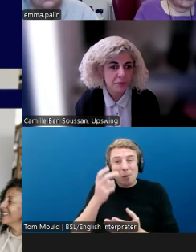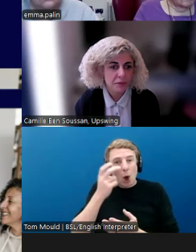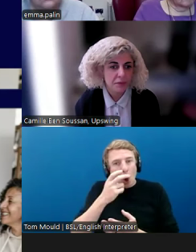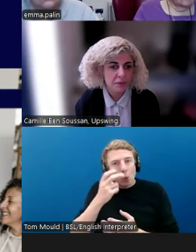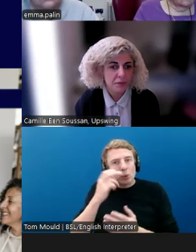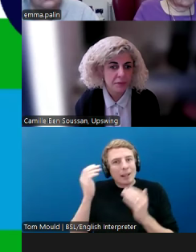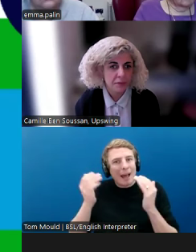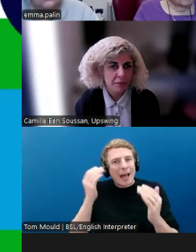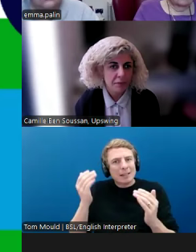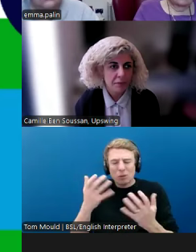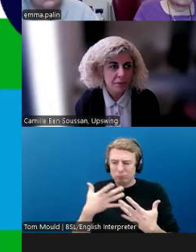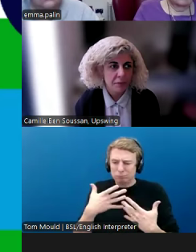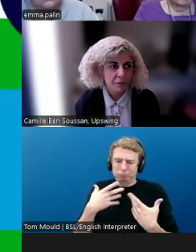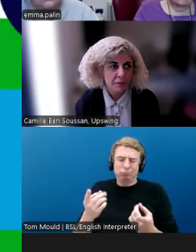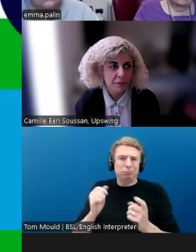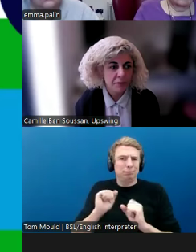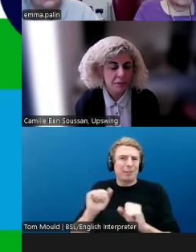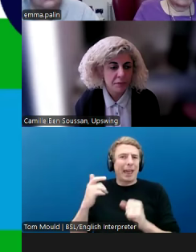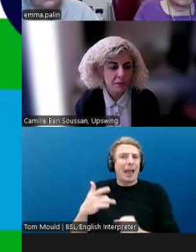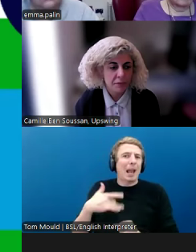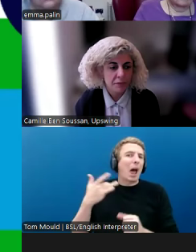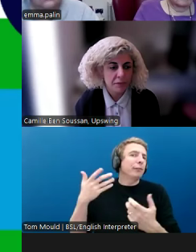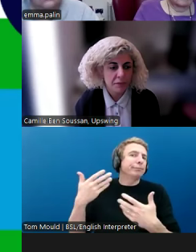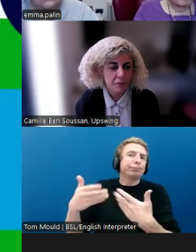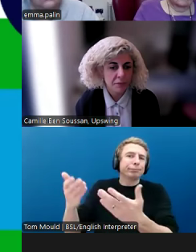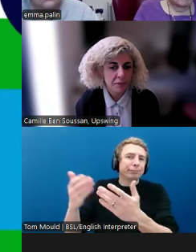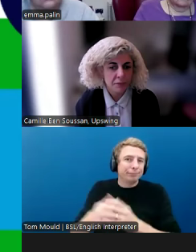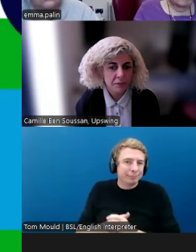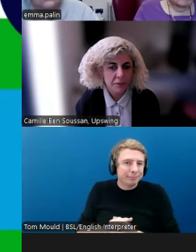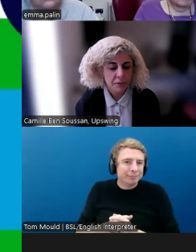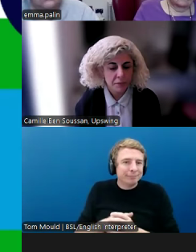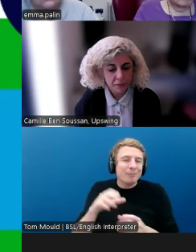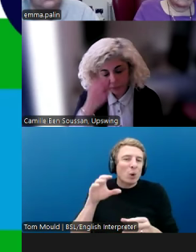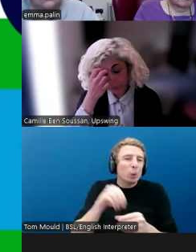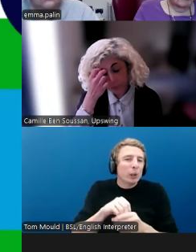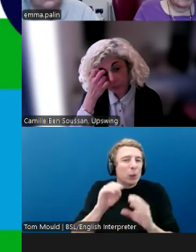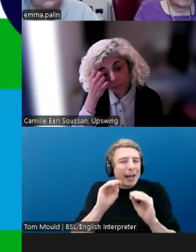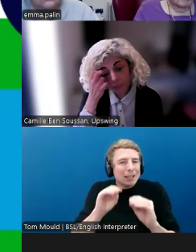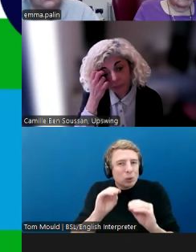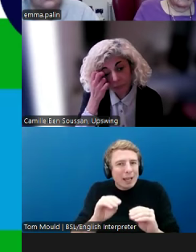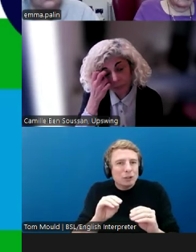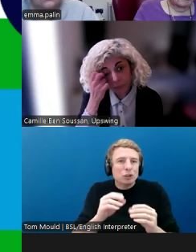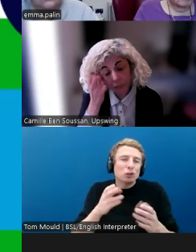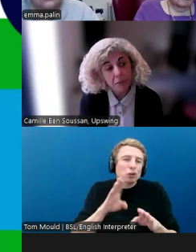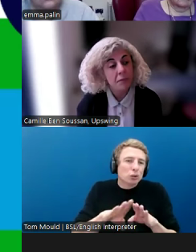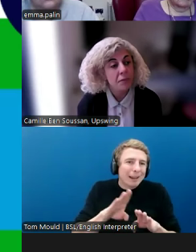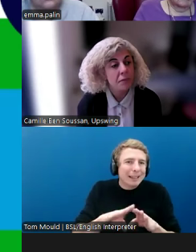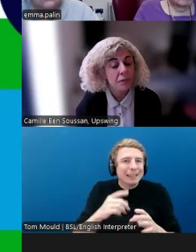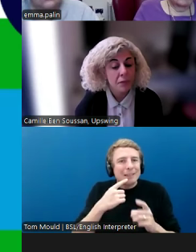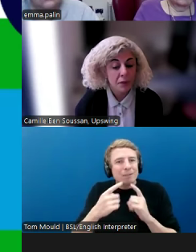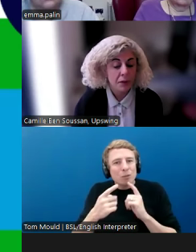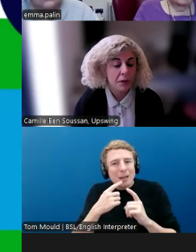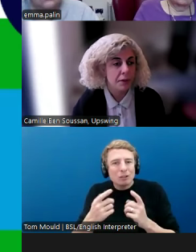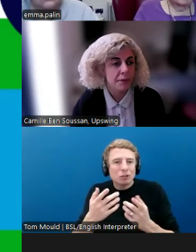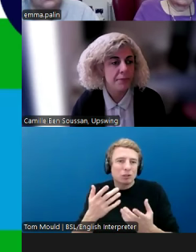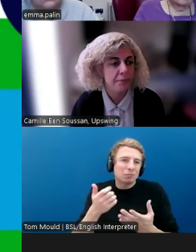choose. And that also includes education, training, information, advice. We have lots of free resources. You don't have to be a